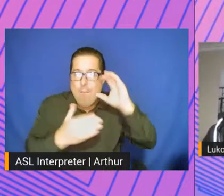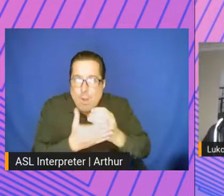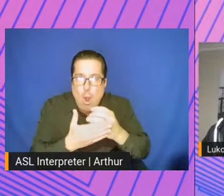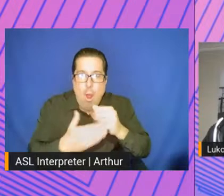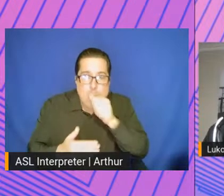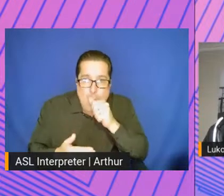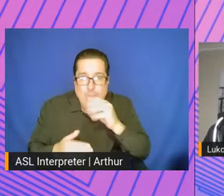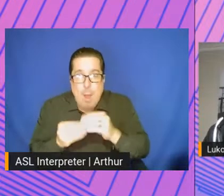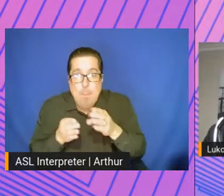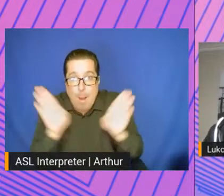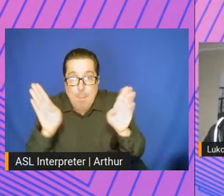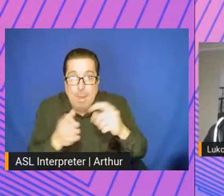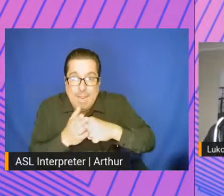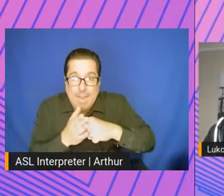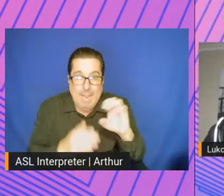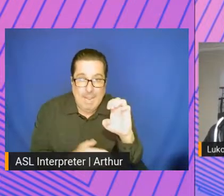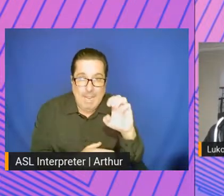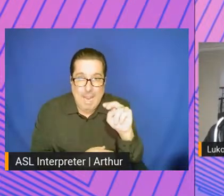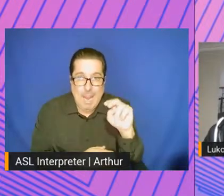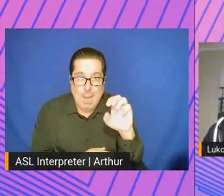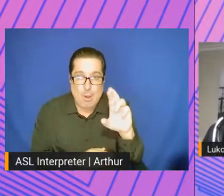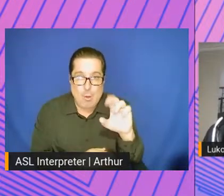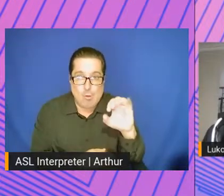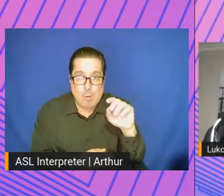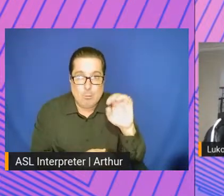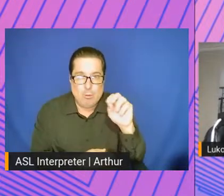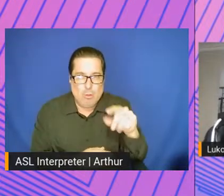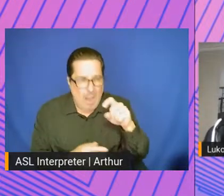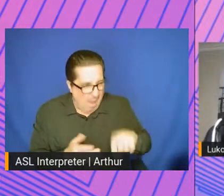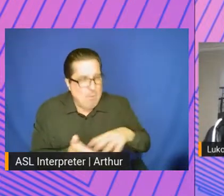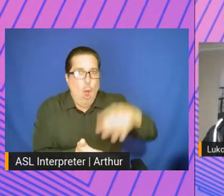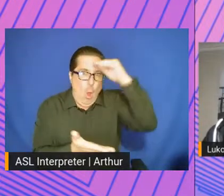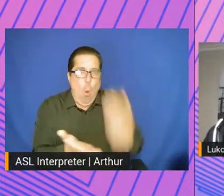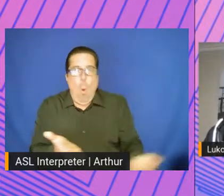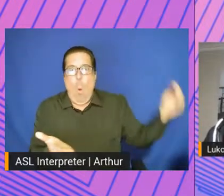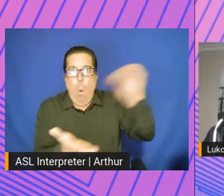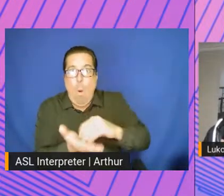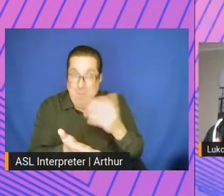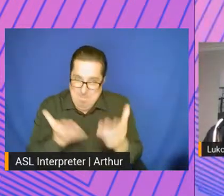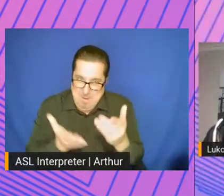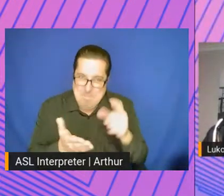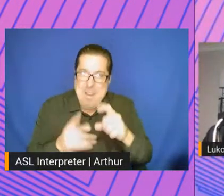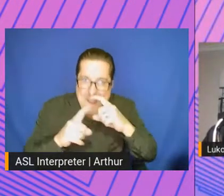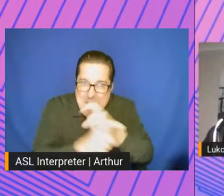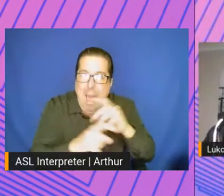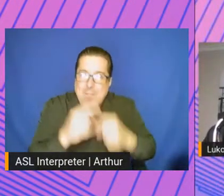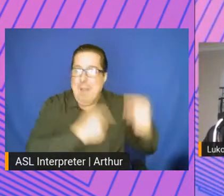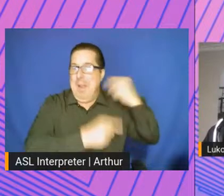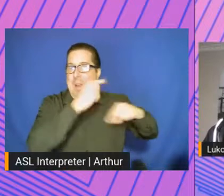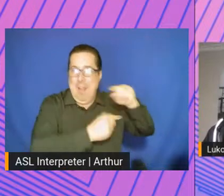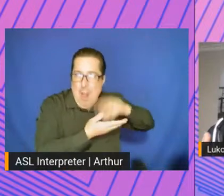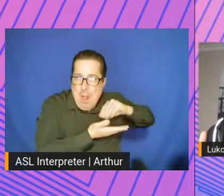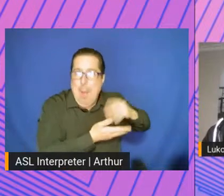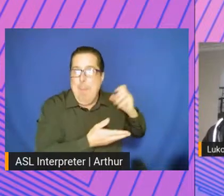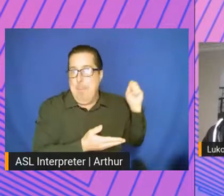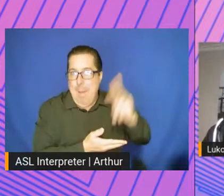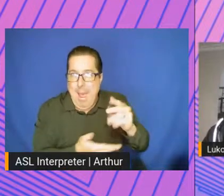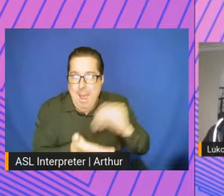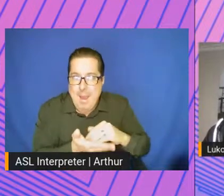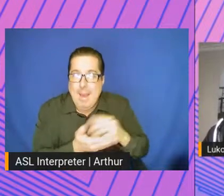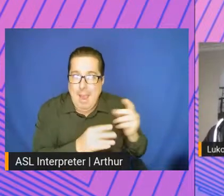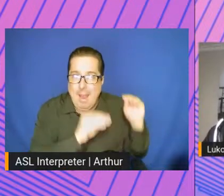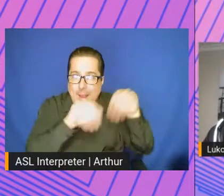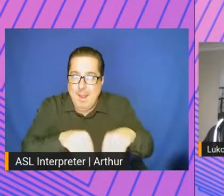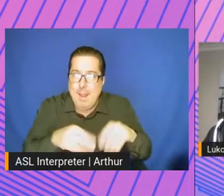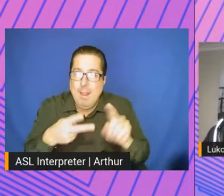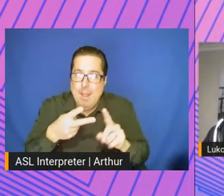key encryption. So essentially you have one that is used for encryption, the other is used for decryption. So the sealed secrets controller generates both, and you can download